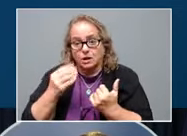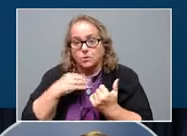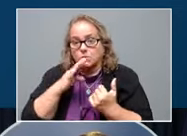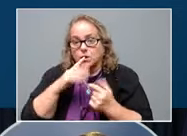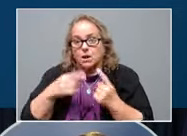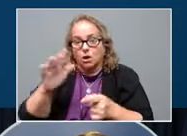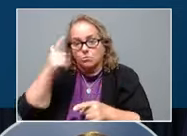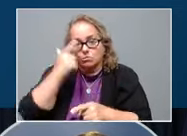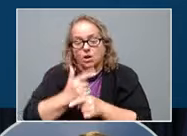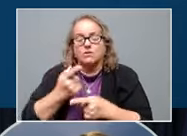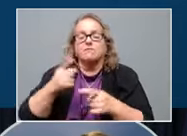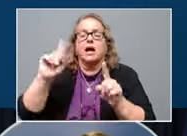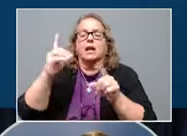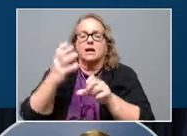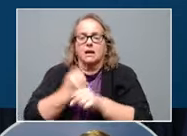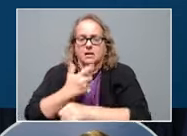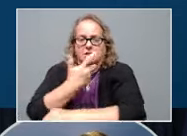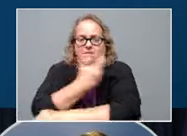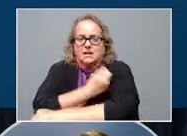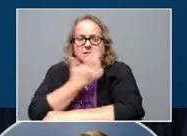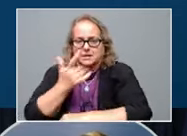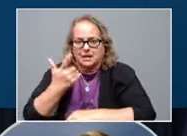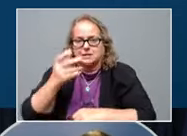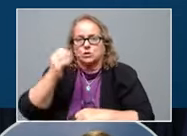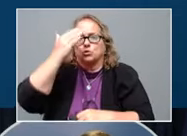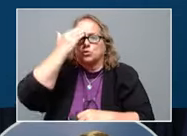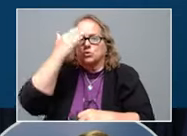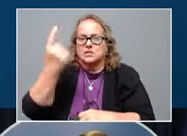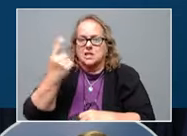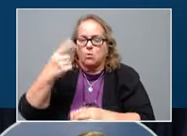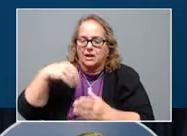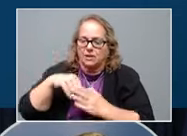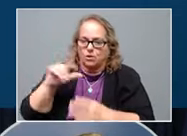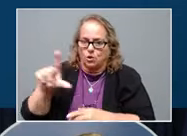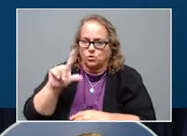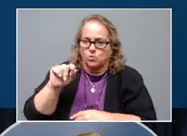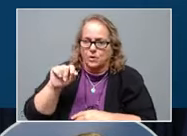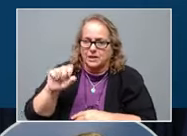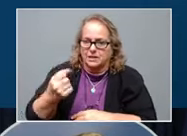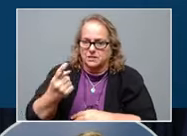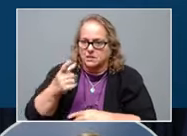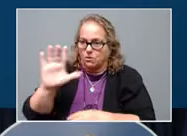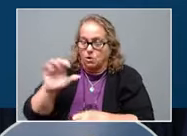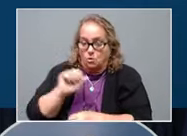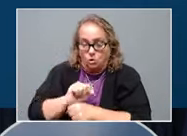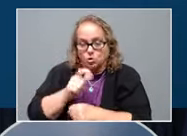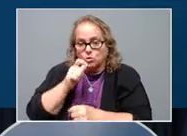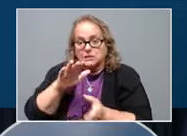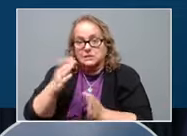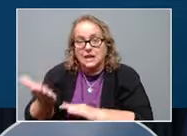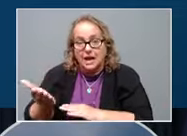getting vaccinated because he knew someone in their 20s in their place of employment that passed away. This is very real, and it's